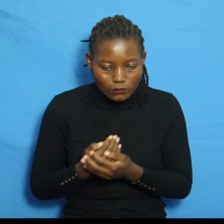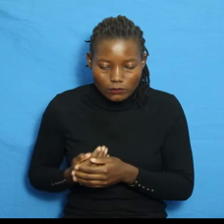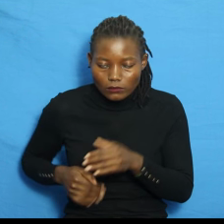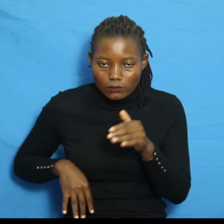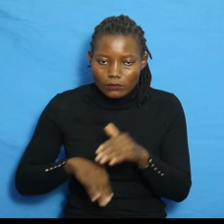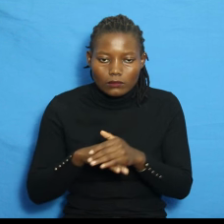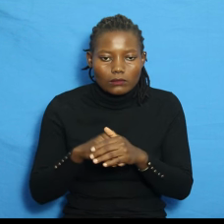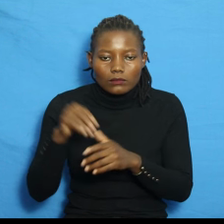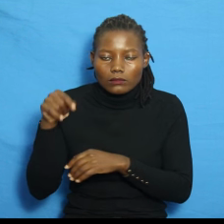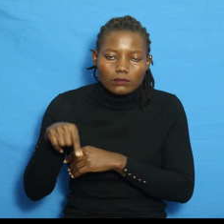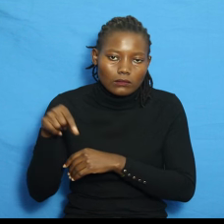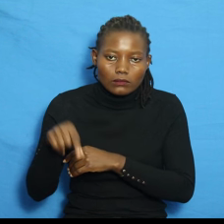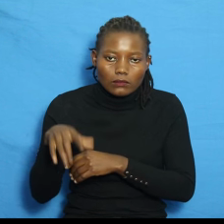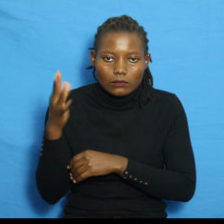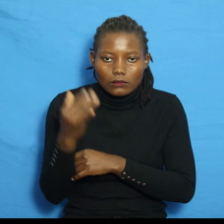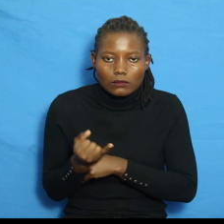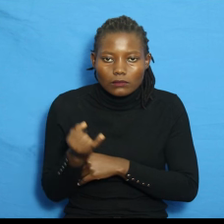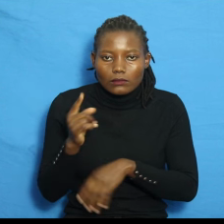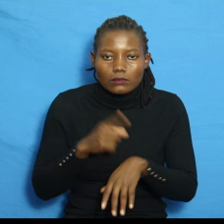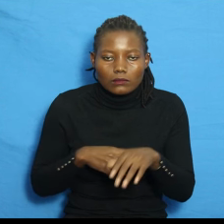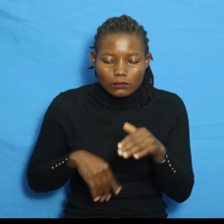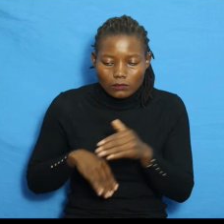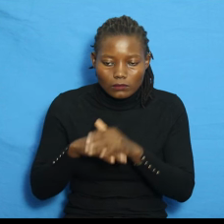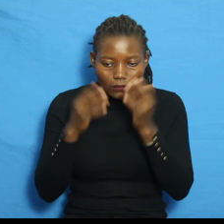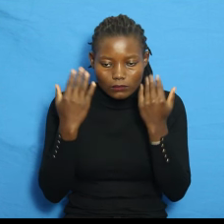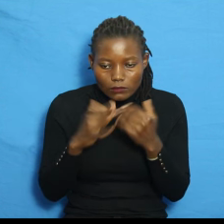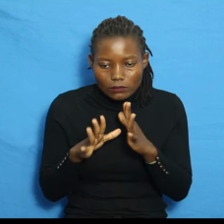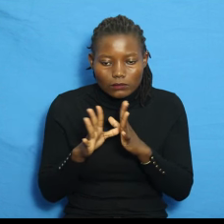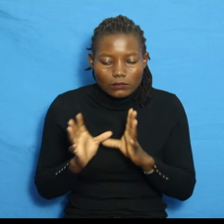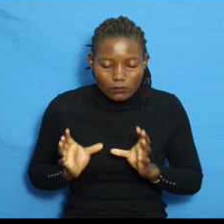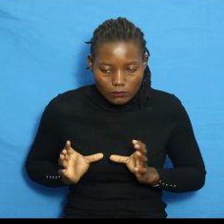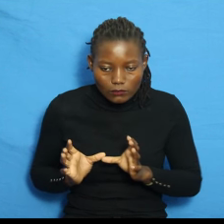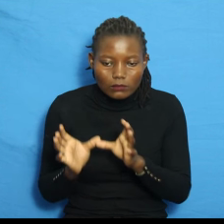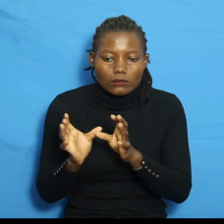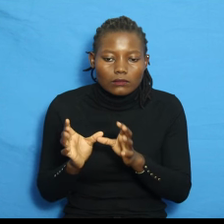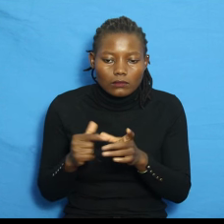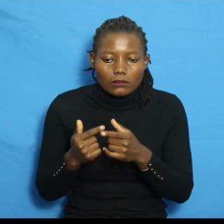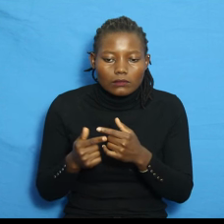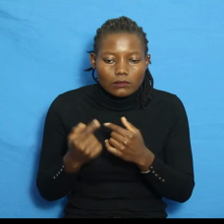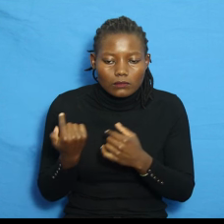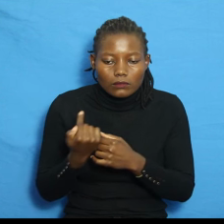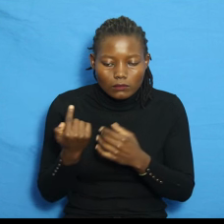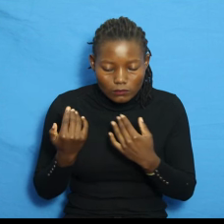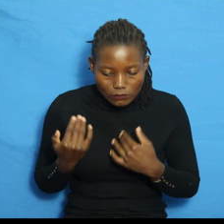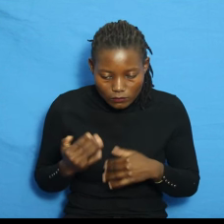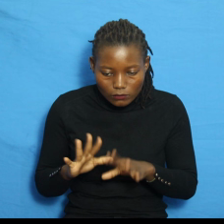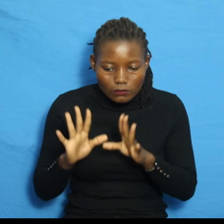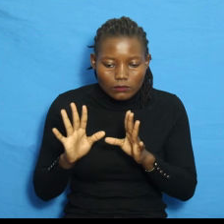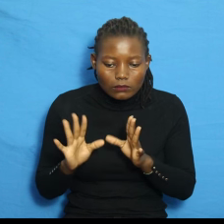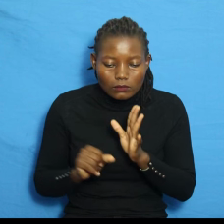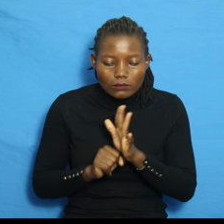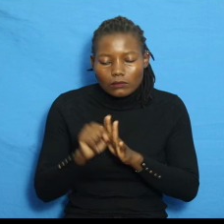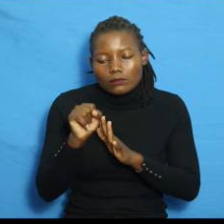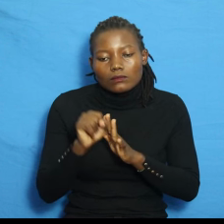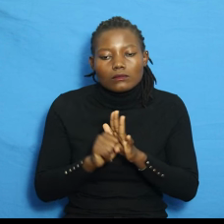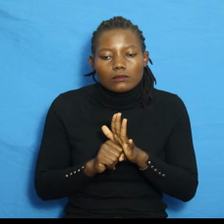A ball that is kicked, a rugby conversion, will qualify as a projectile. Because after it has been kicked by the initial force,